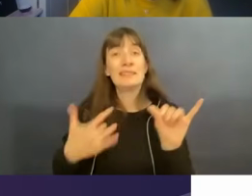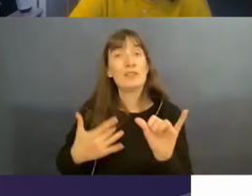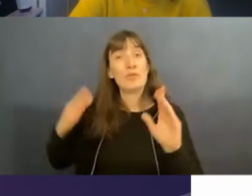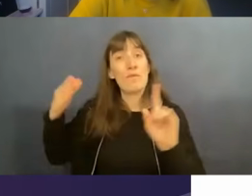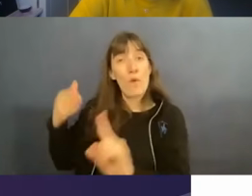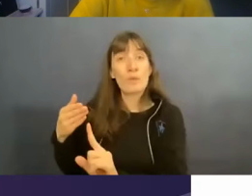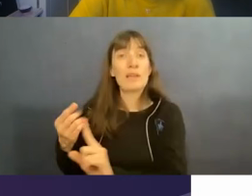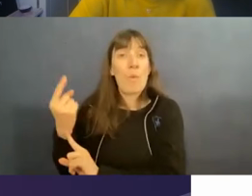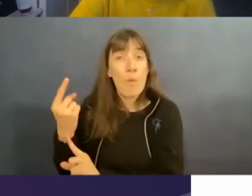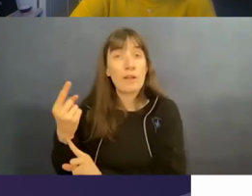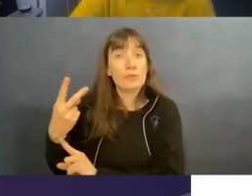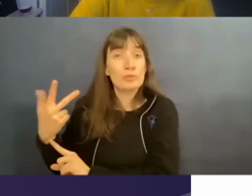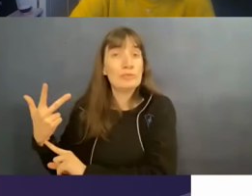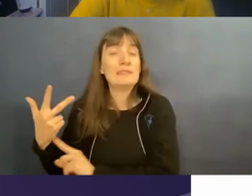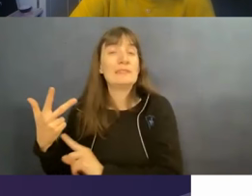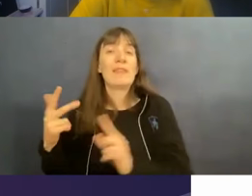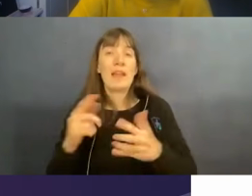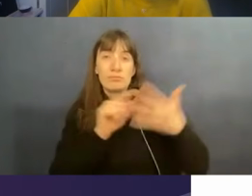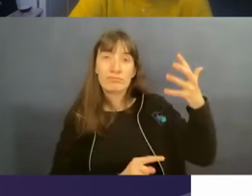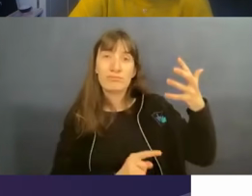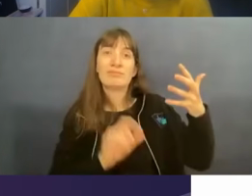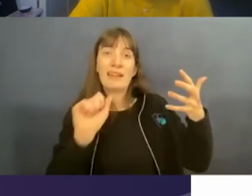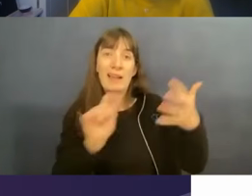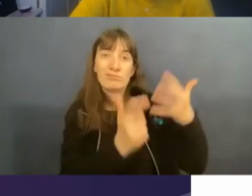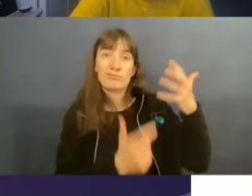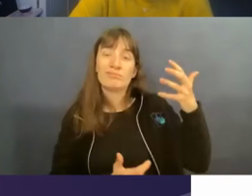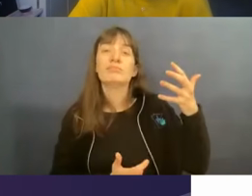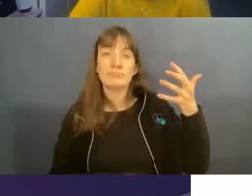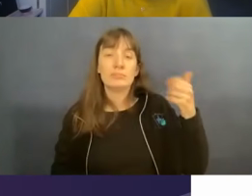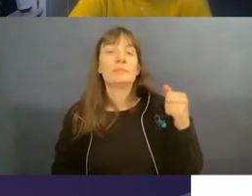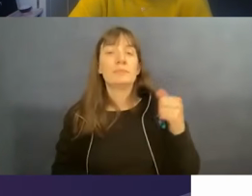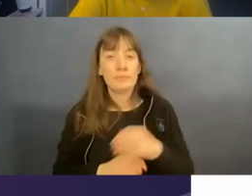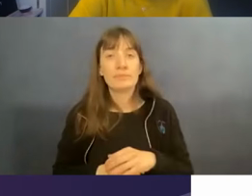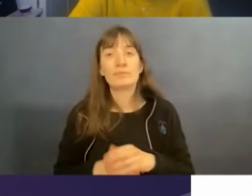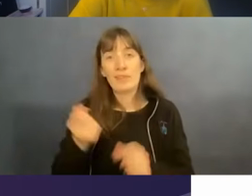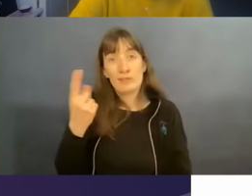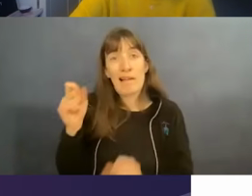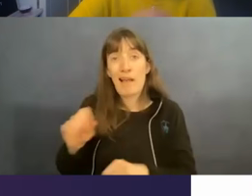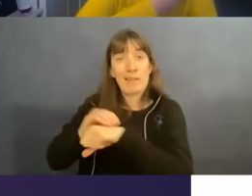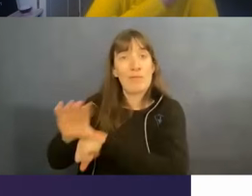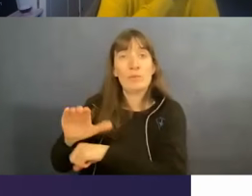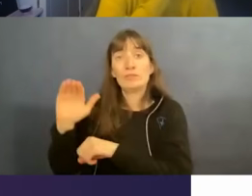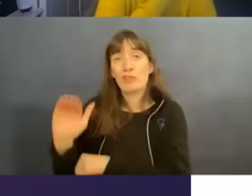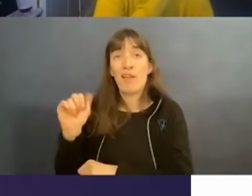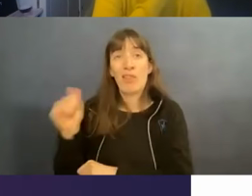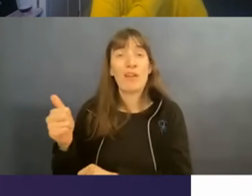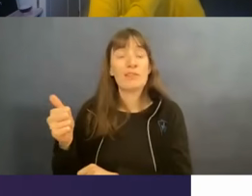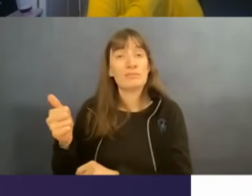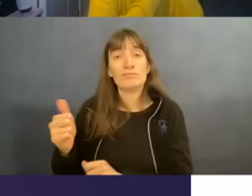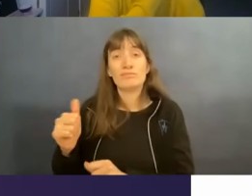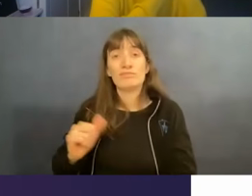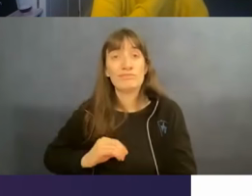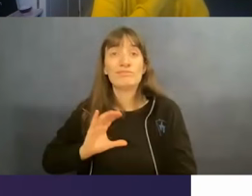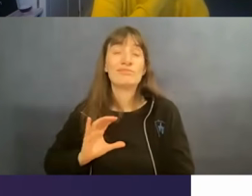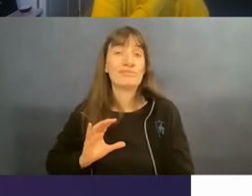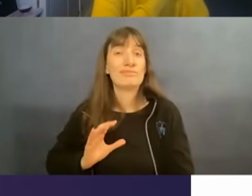and detrimental, to a child's development and sense of self, which we'll talk about more. In terms of